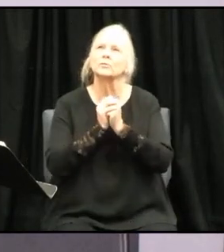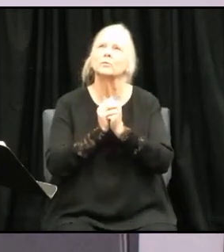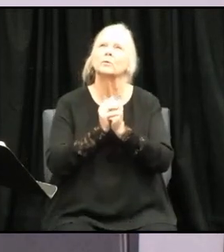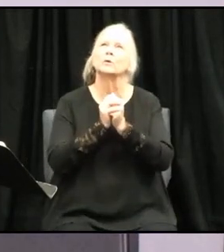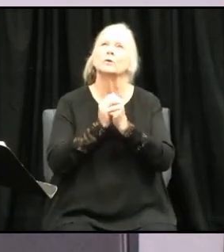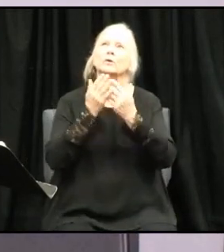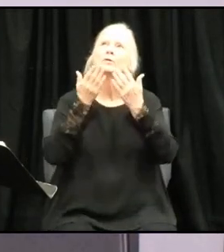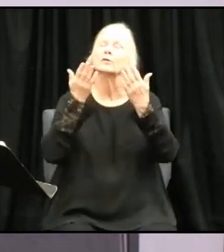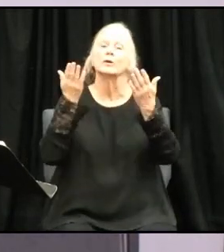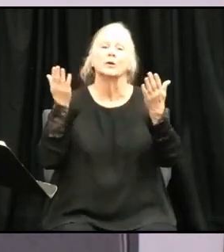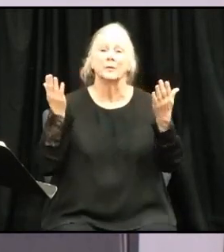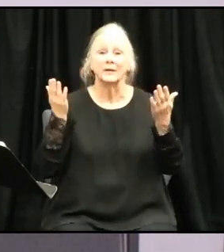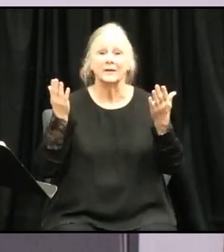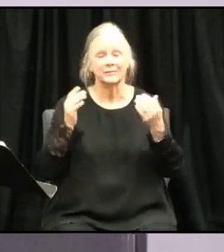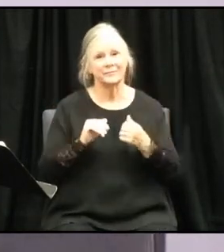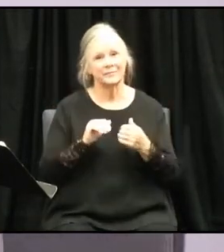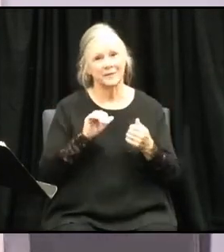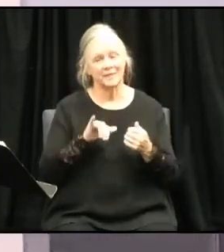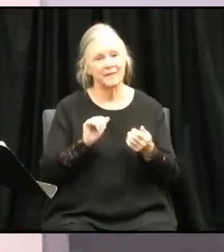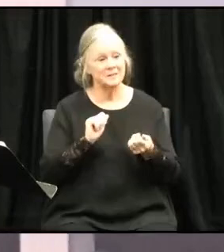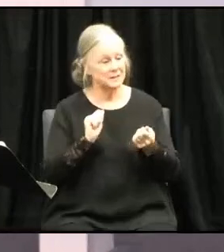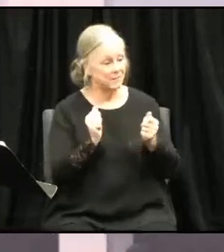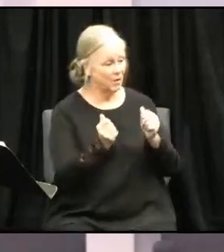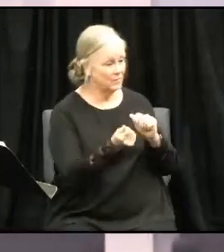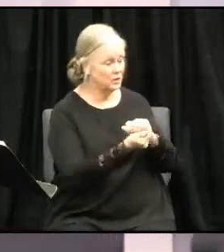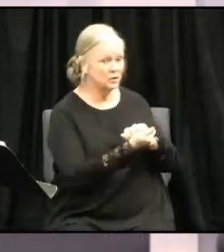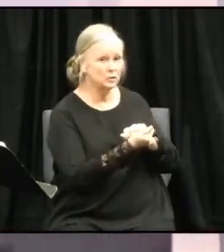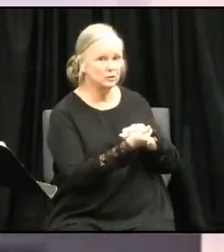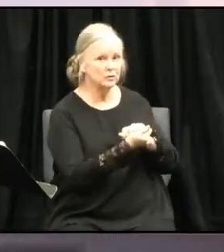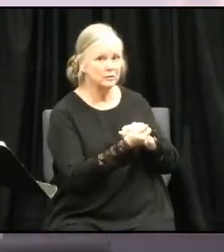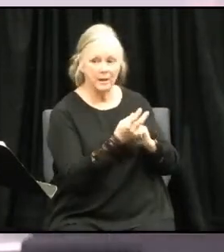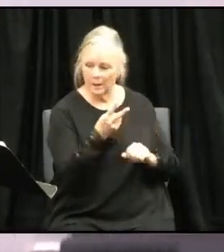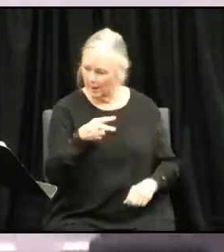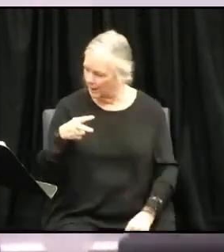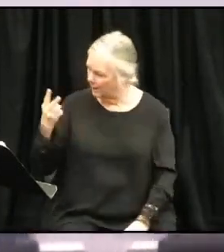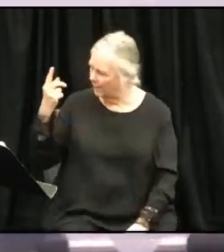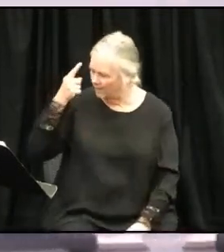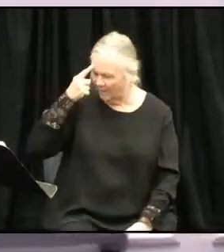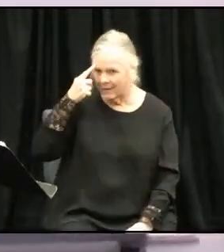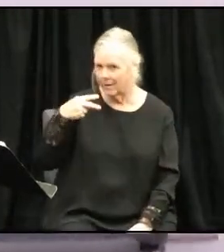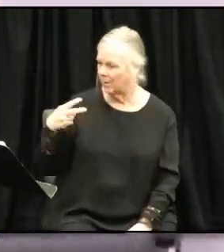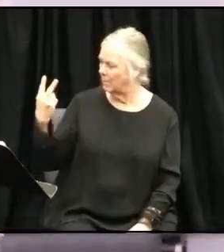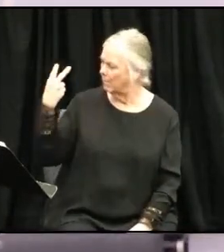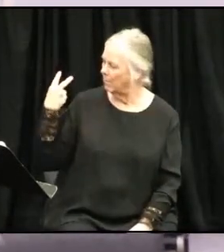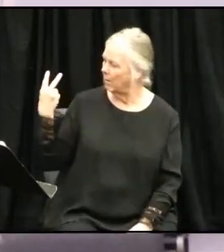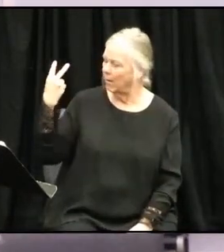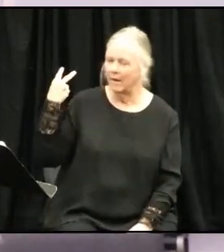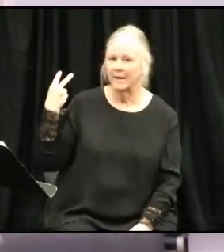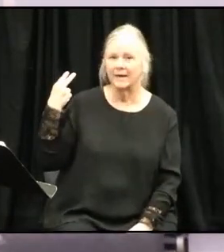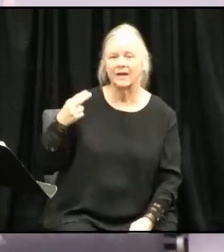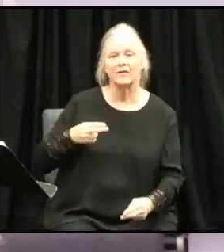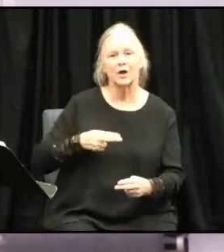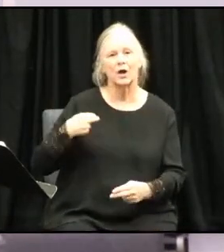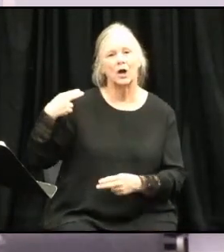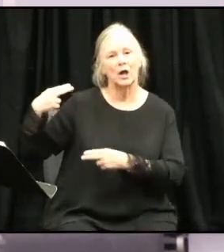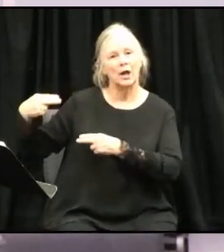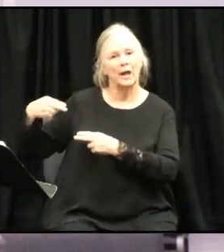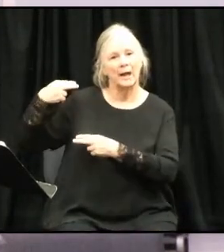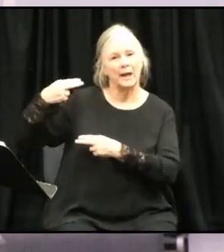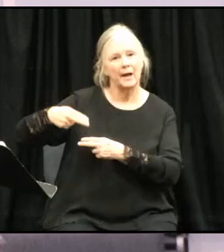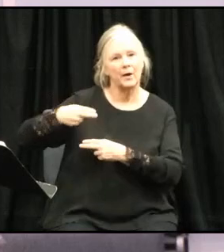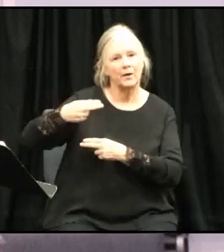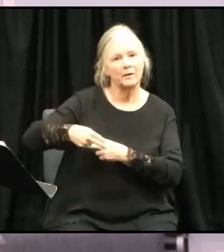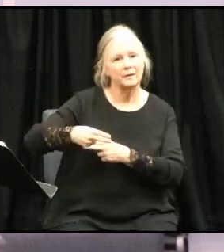this involves us turning around and looking back at our heritage and our history with